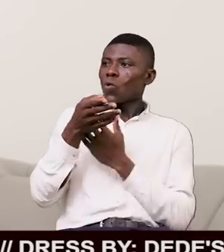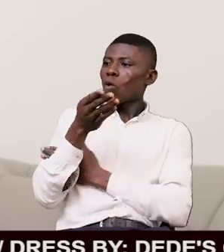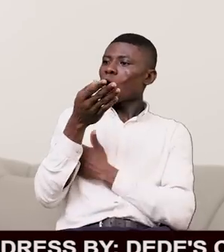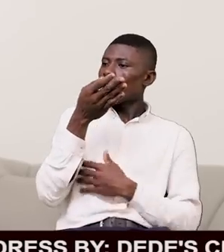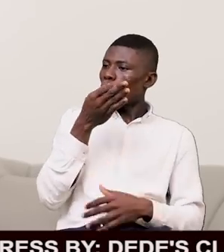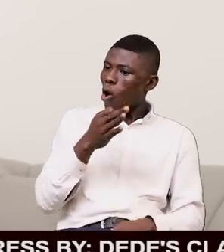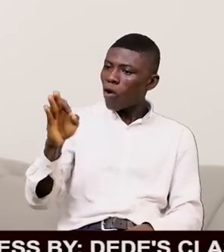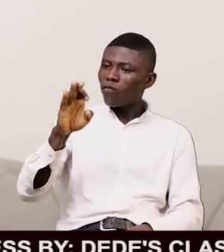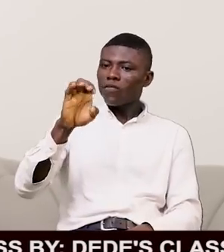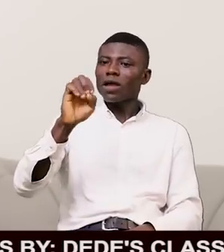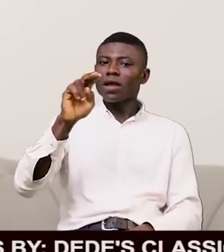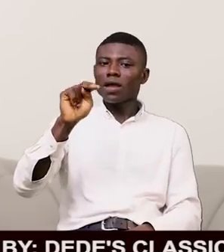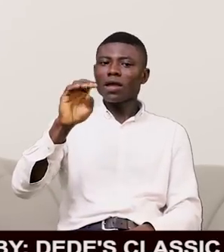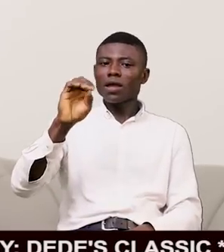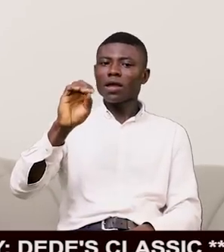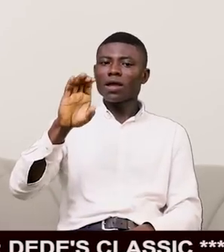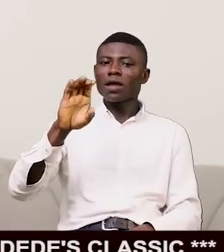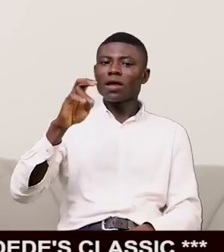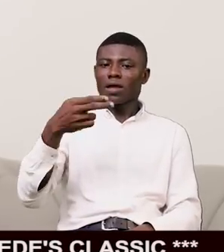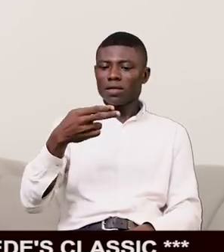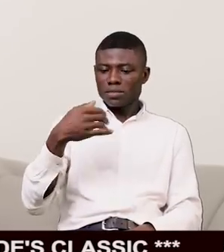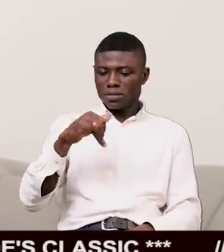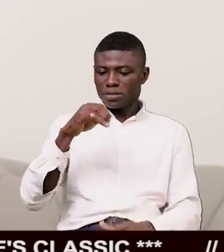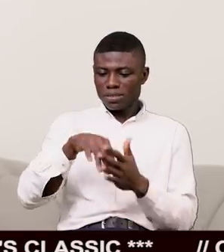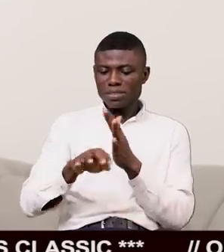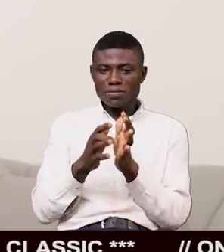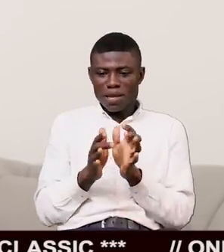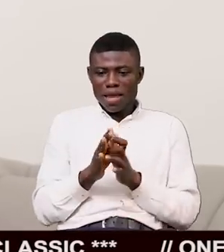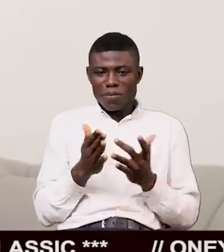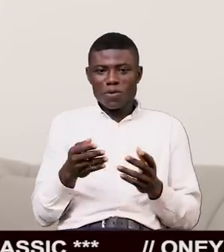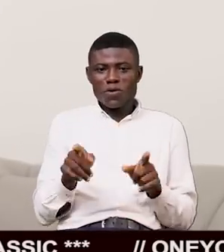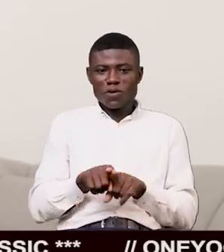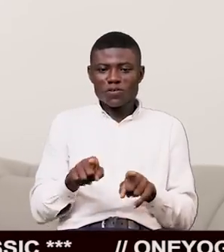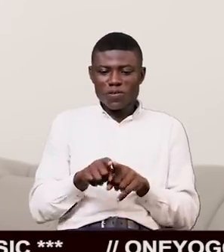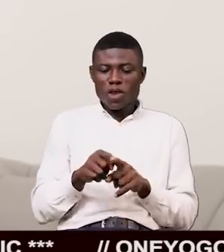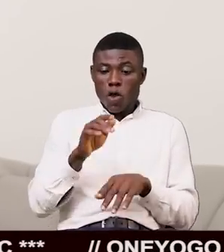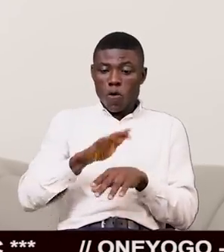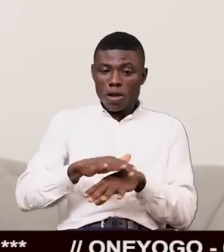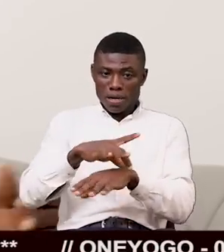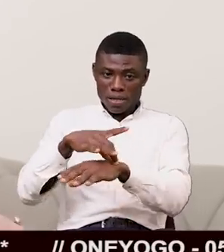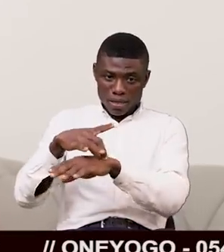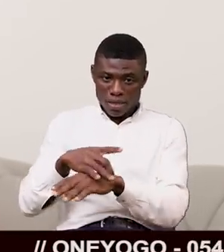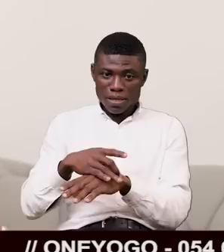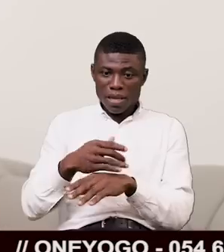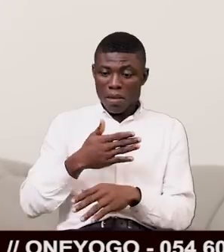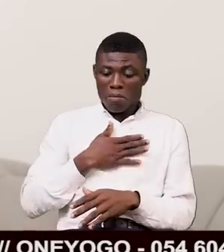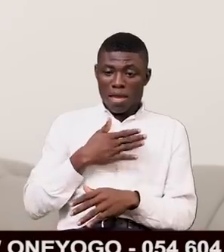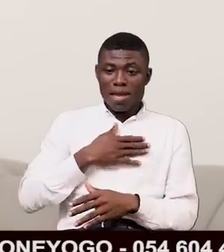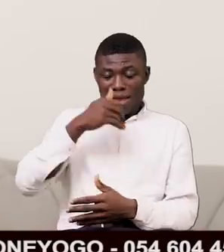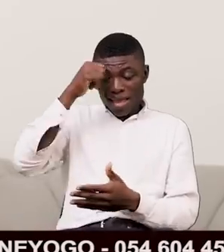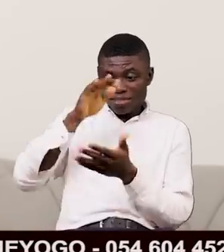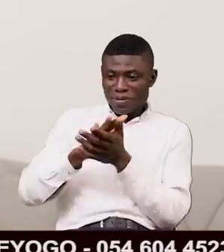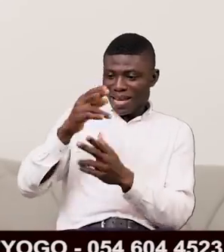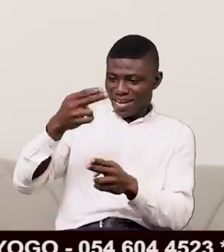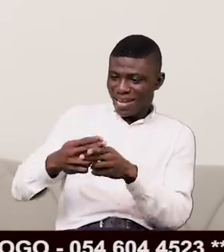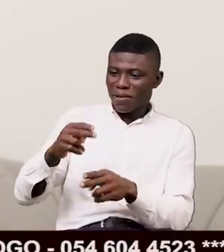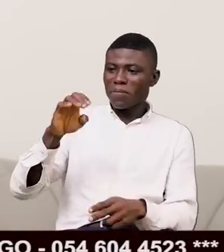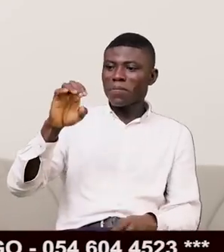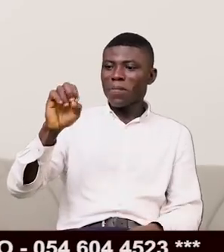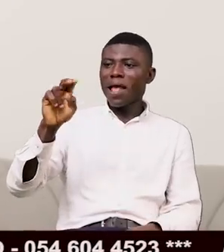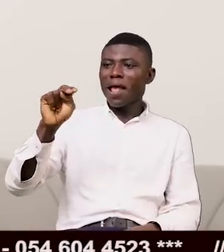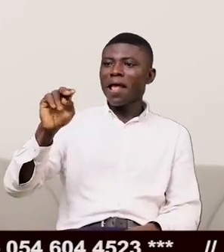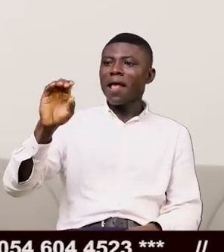Enoch because Enoch no still our Bible mu ela ye ba asasi susu a me kunu susu e de Enoch nti